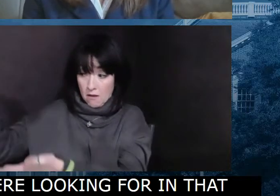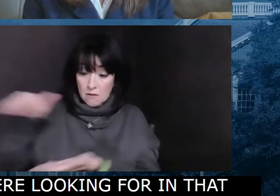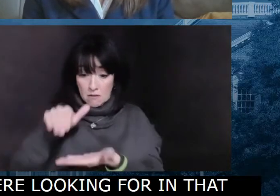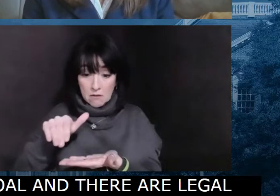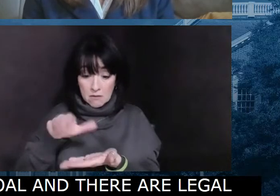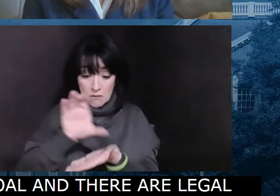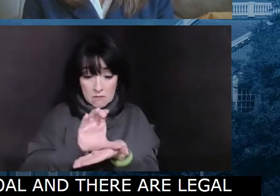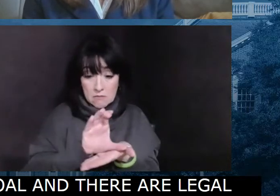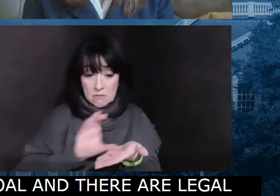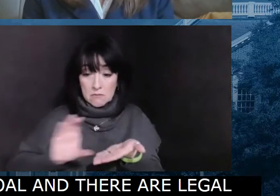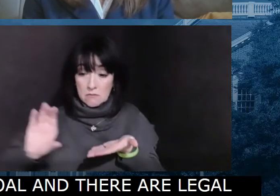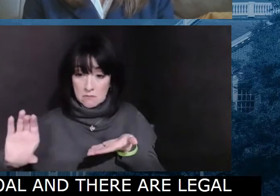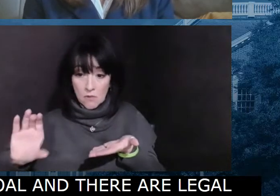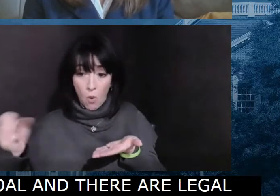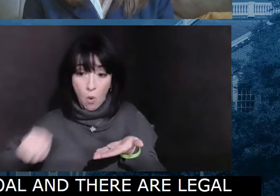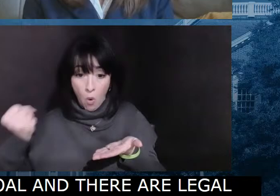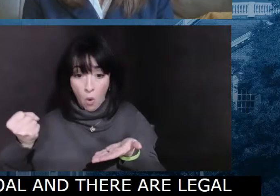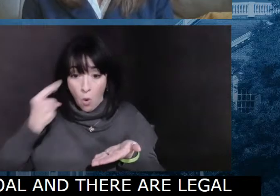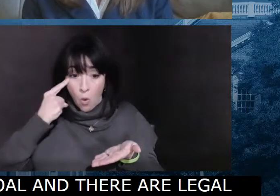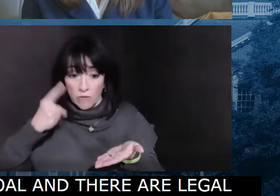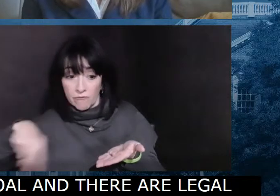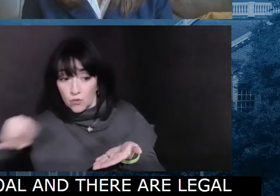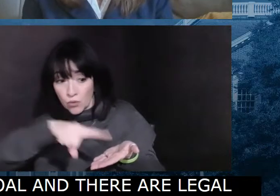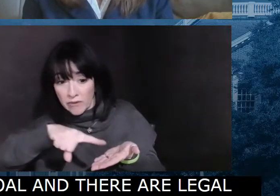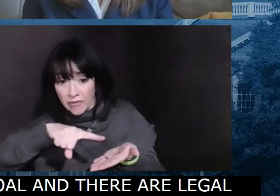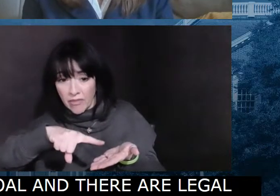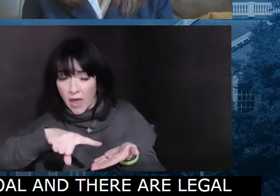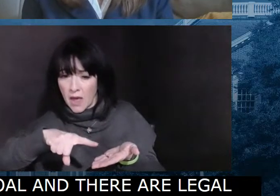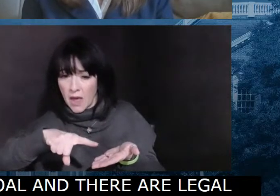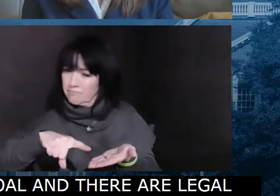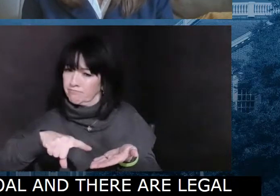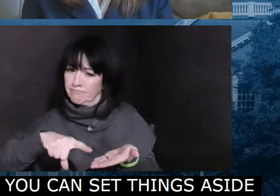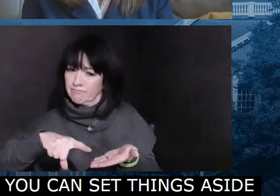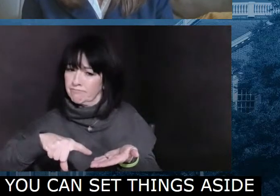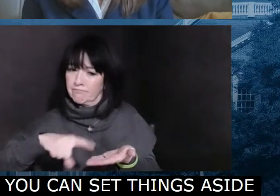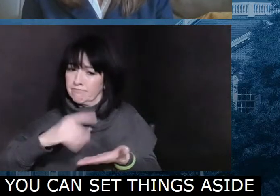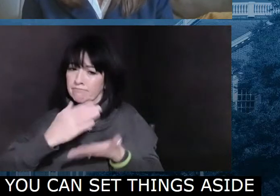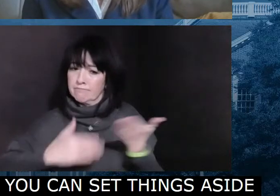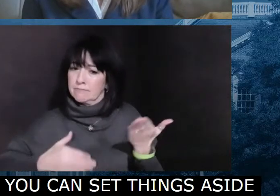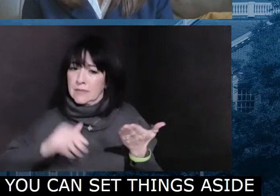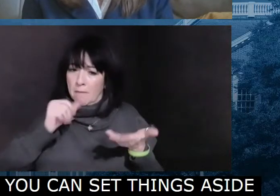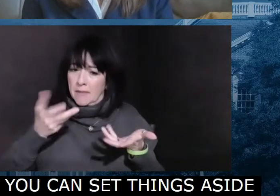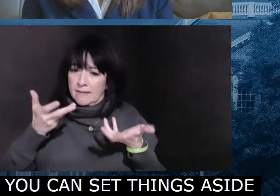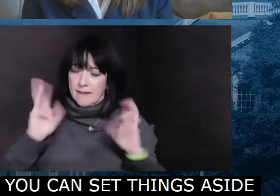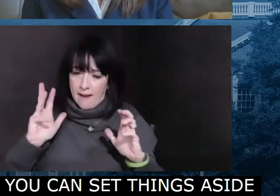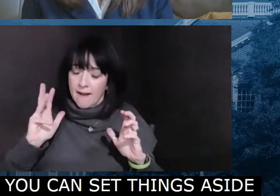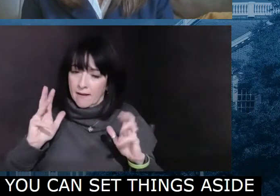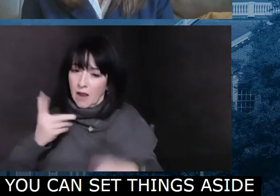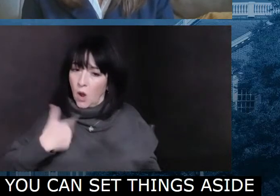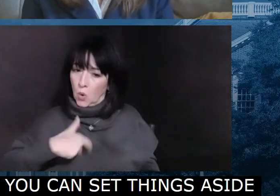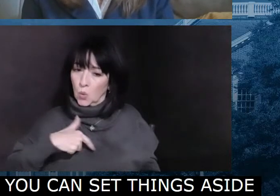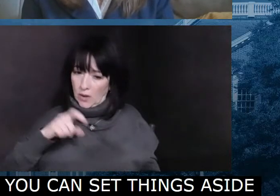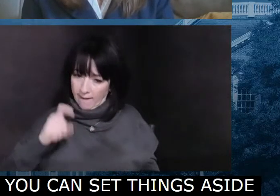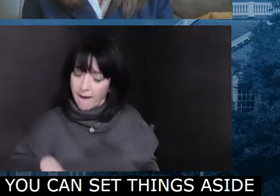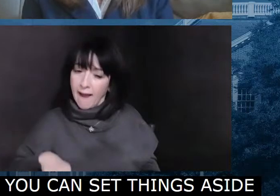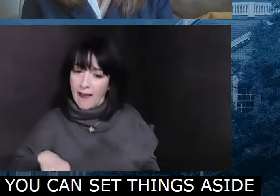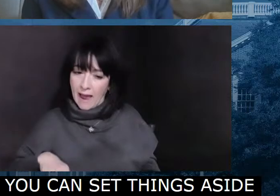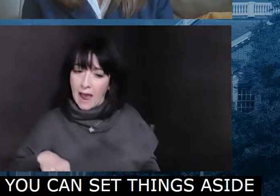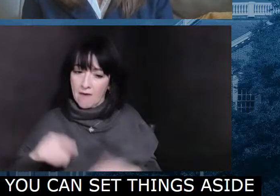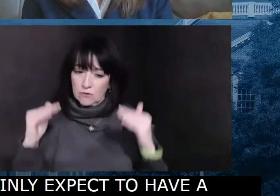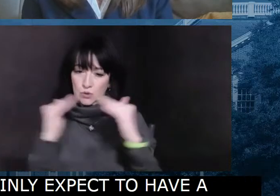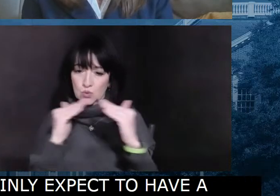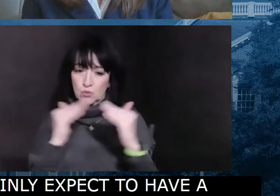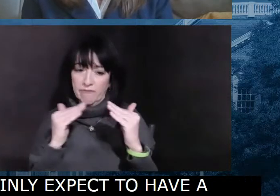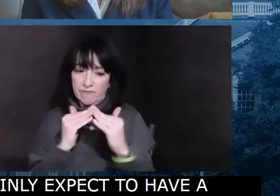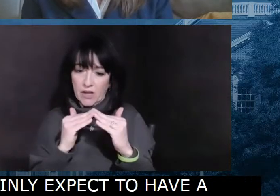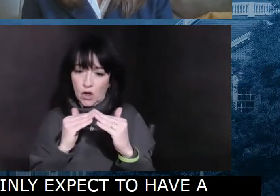We certainly expect to have a distribution that looks like Delaware. That's our overall